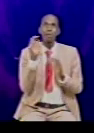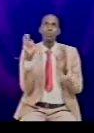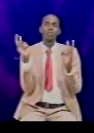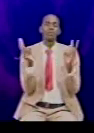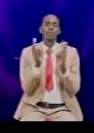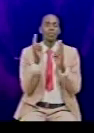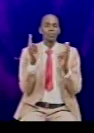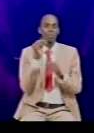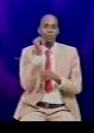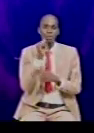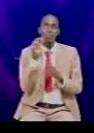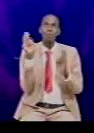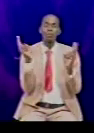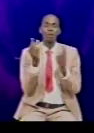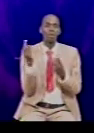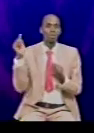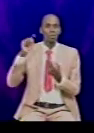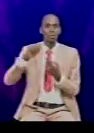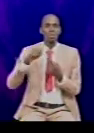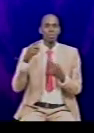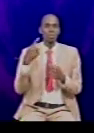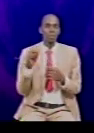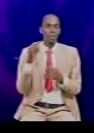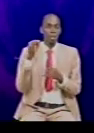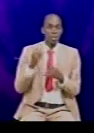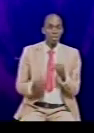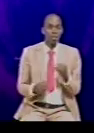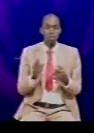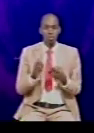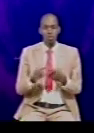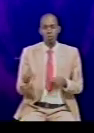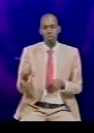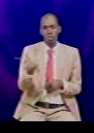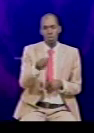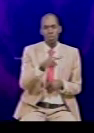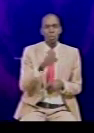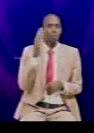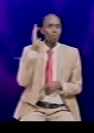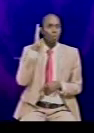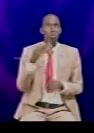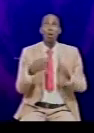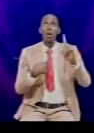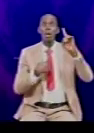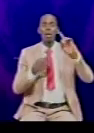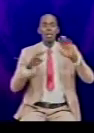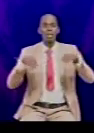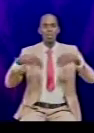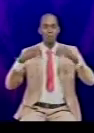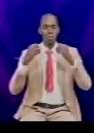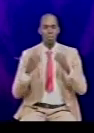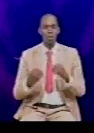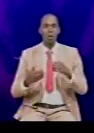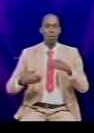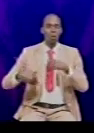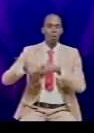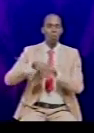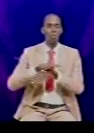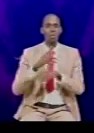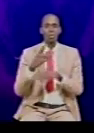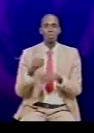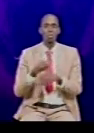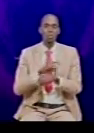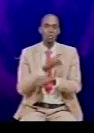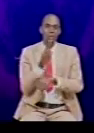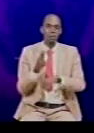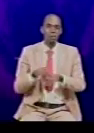daily victory unto the end, to him will I give power over the nations. In chapter